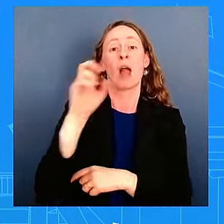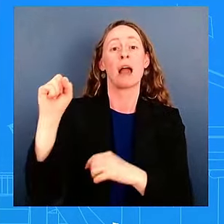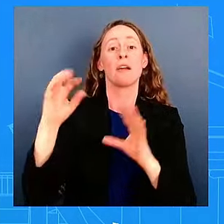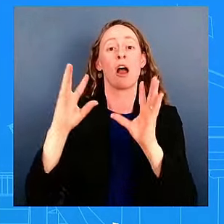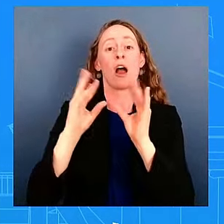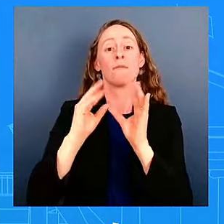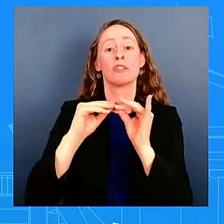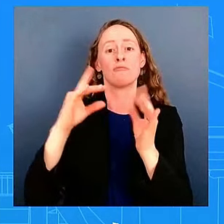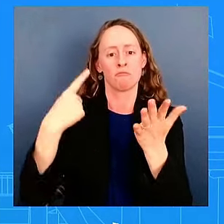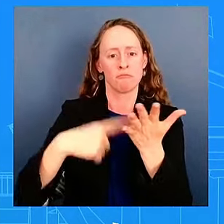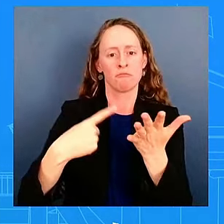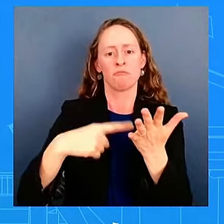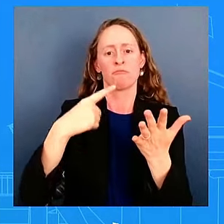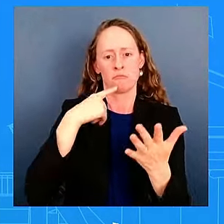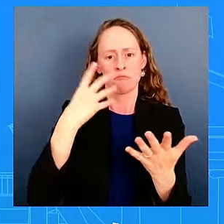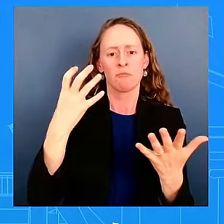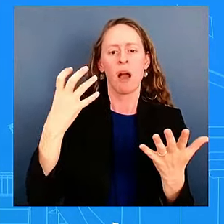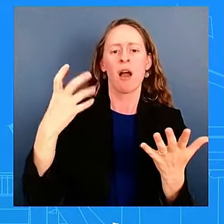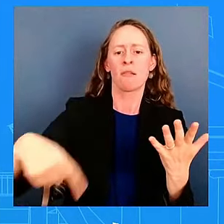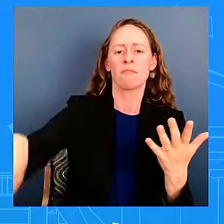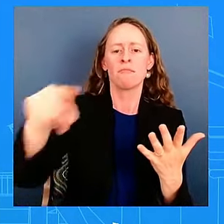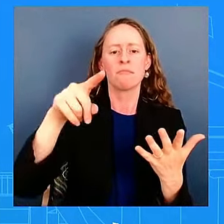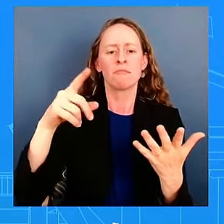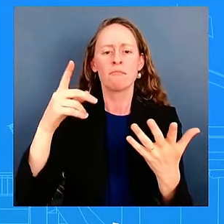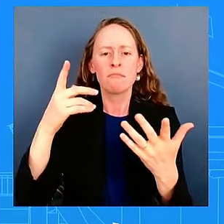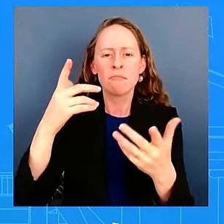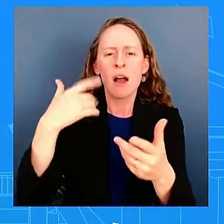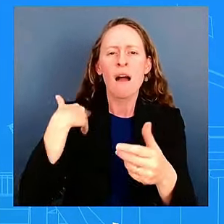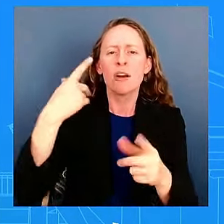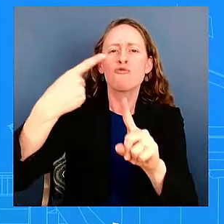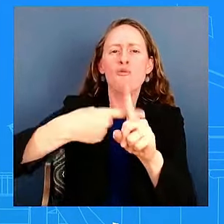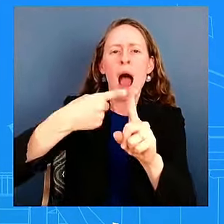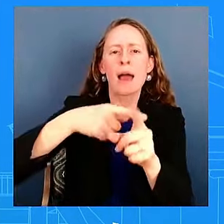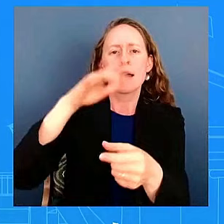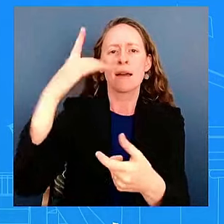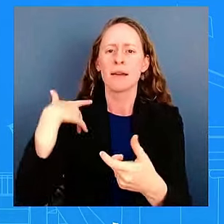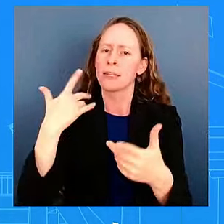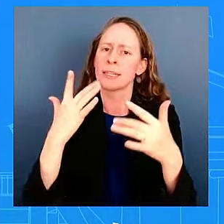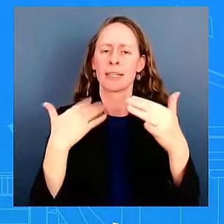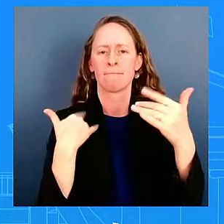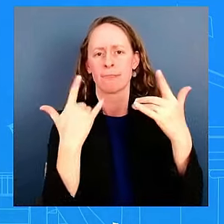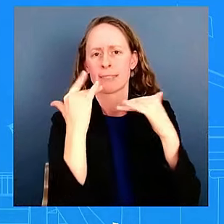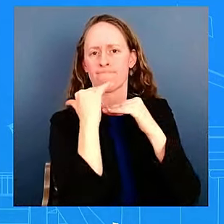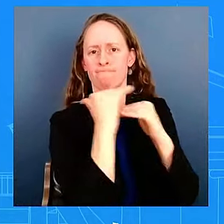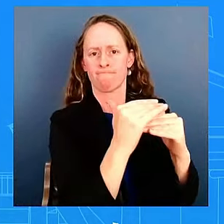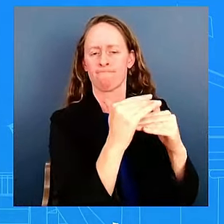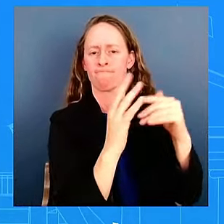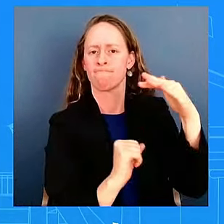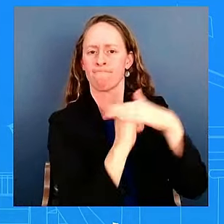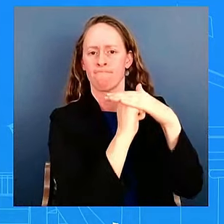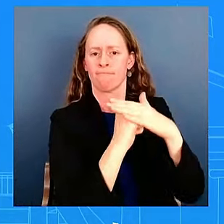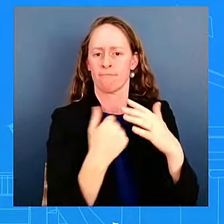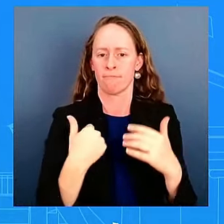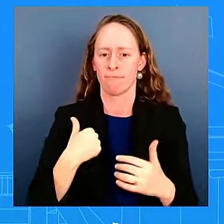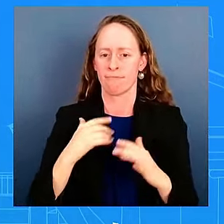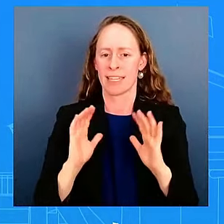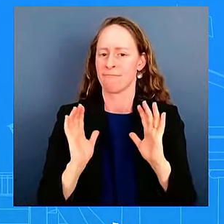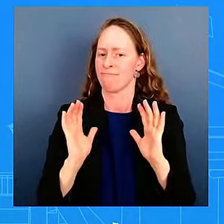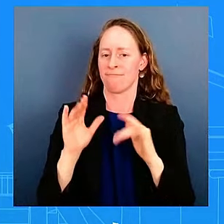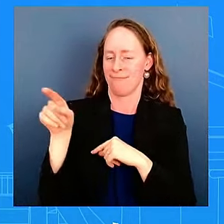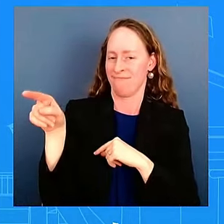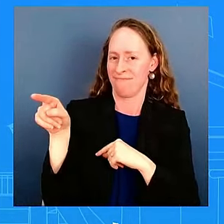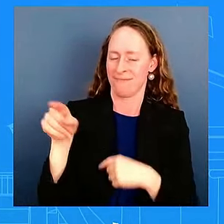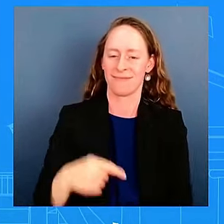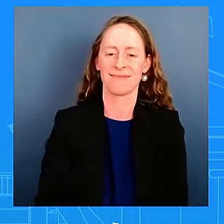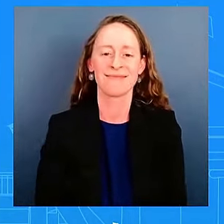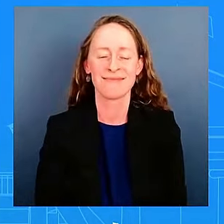Again, I'm going to let the president speak to that when the time comes. Thanks, JJ. To follow up again on the Oval Office address